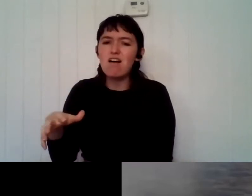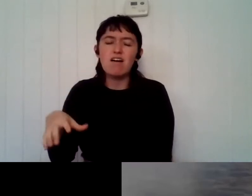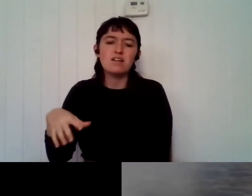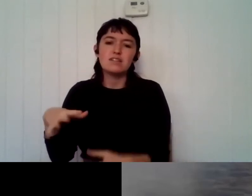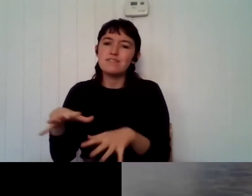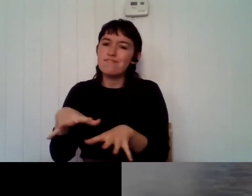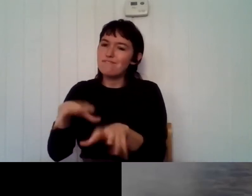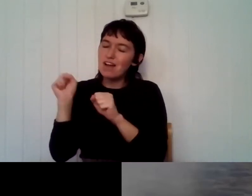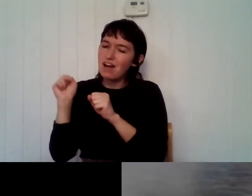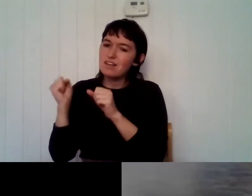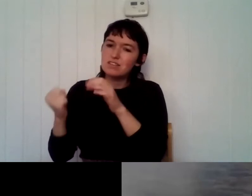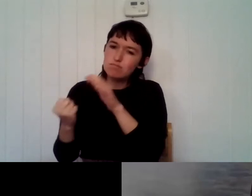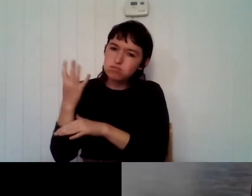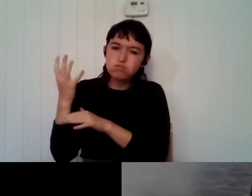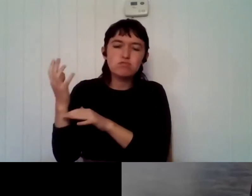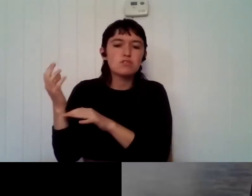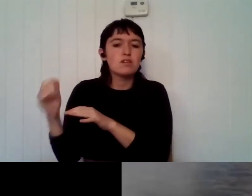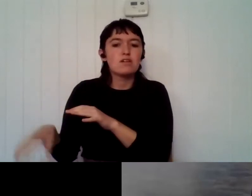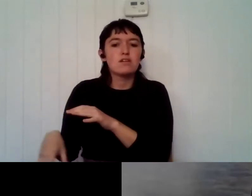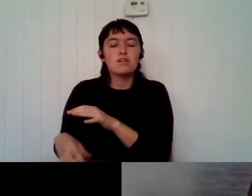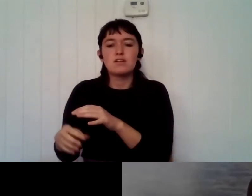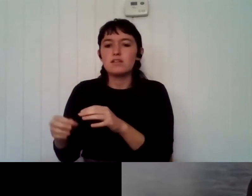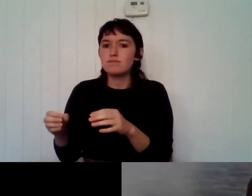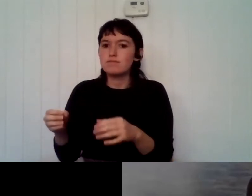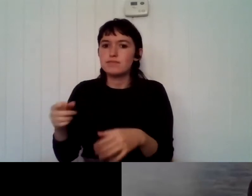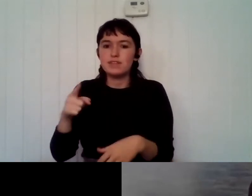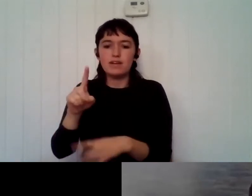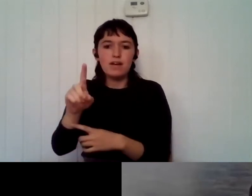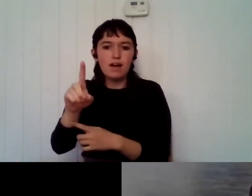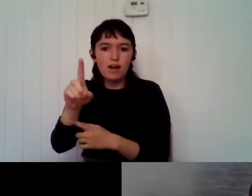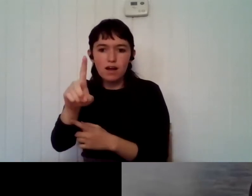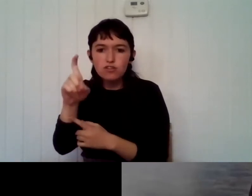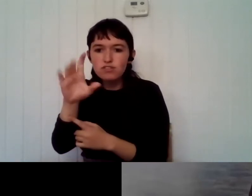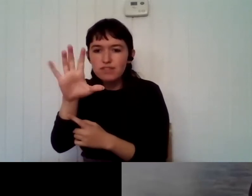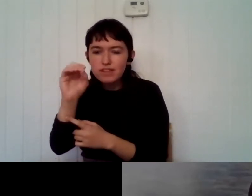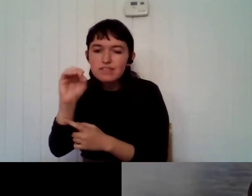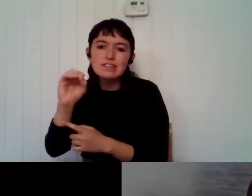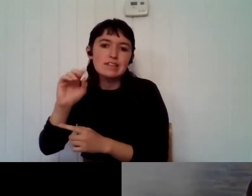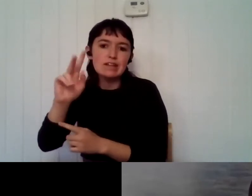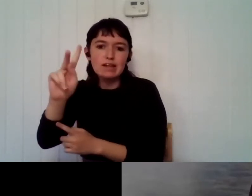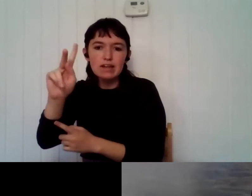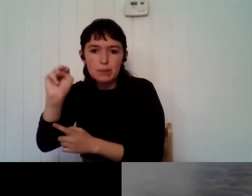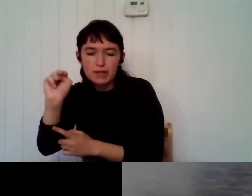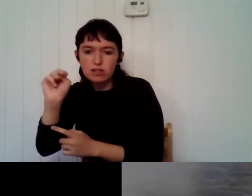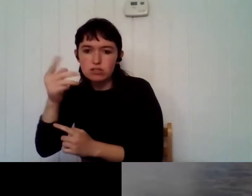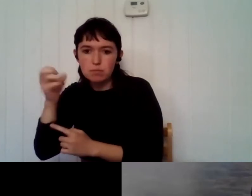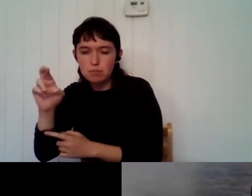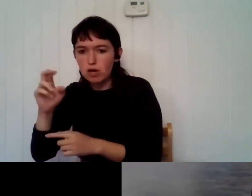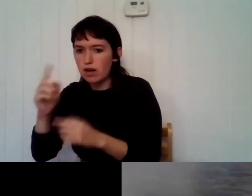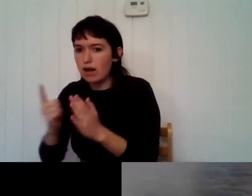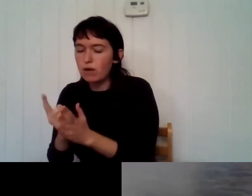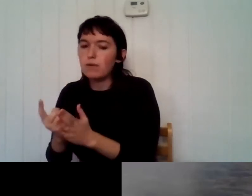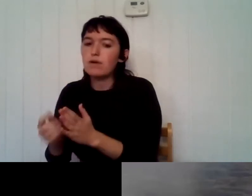than any even car that you can think, like 150 kilometers per hour, something like that. These things you cannot